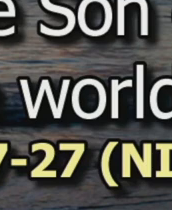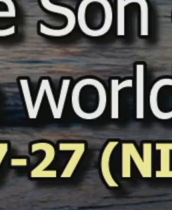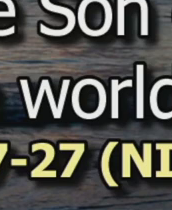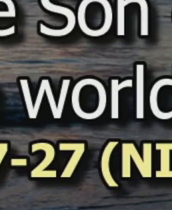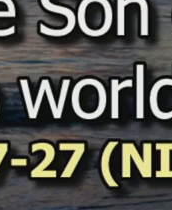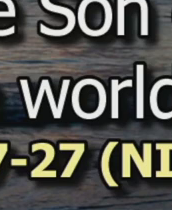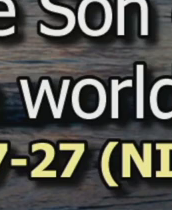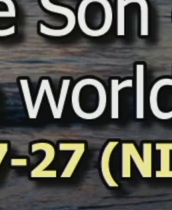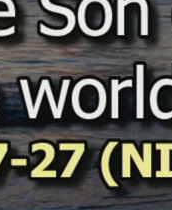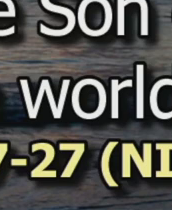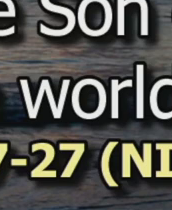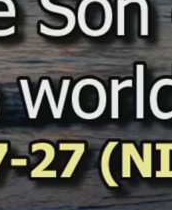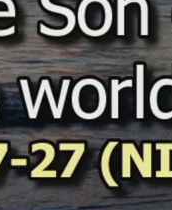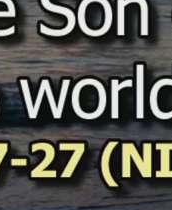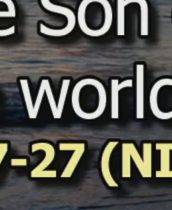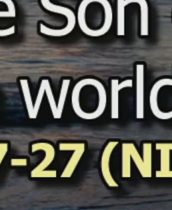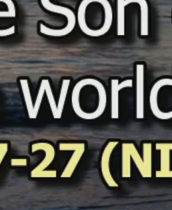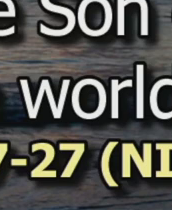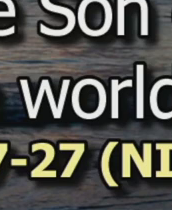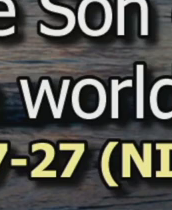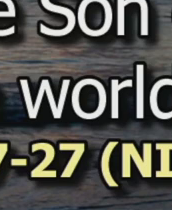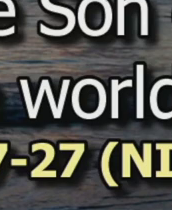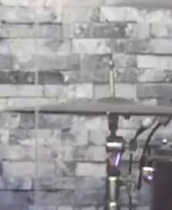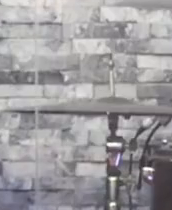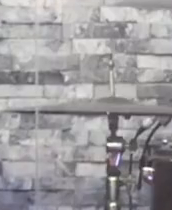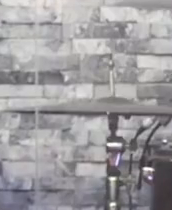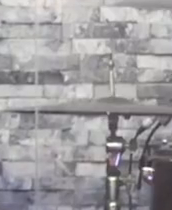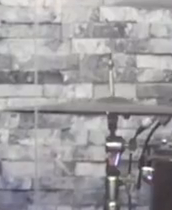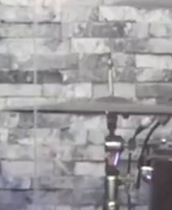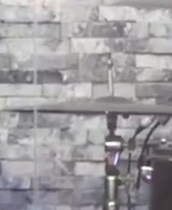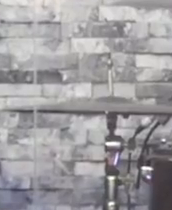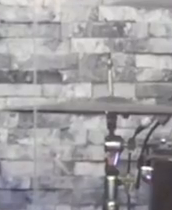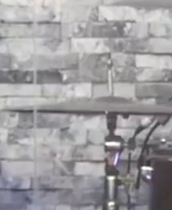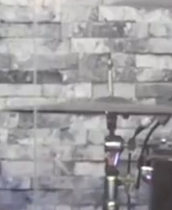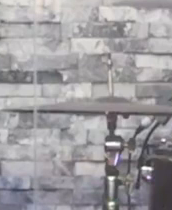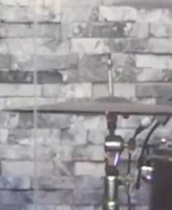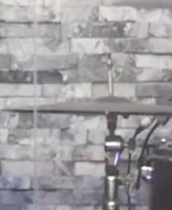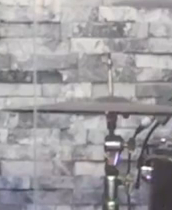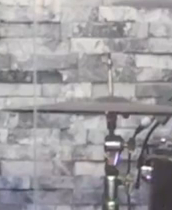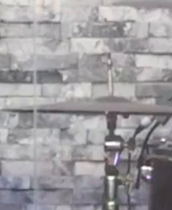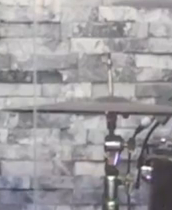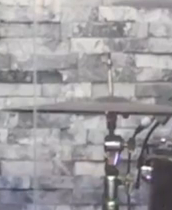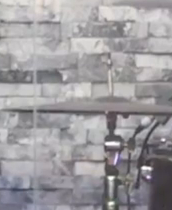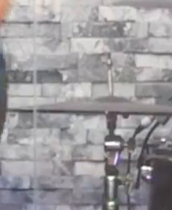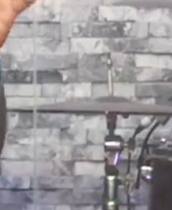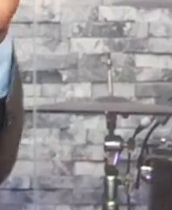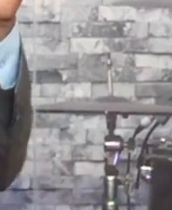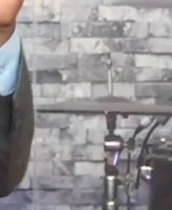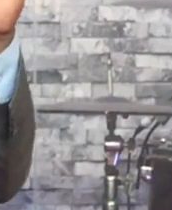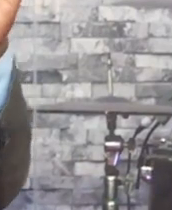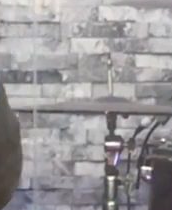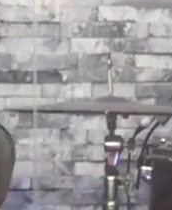was. My prayer for each one of us, that even in our diverse